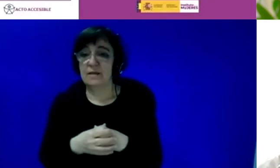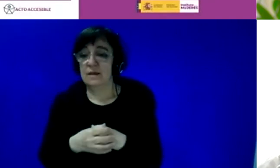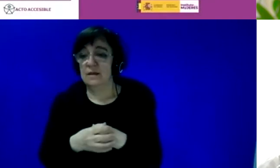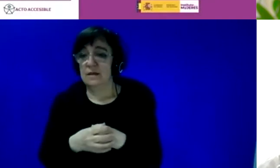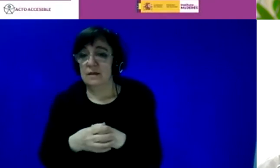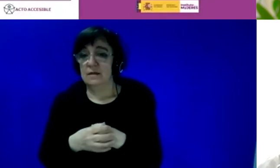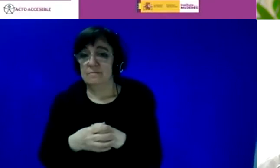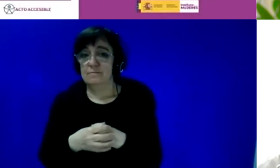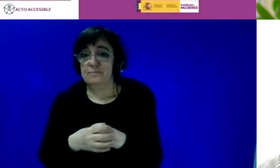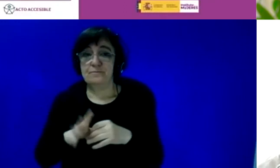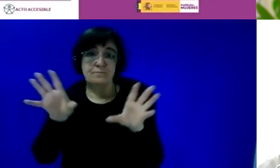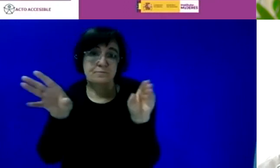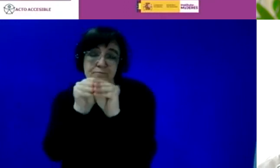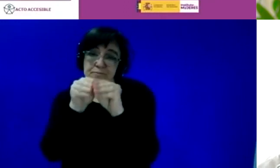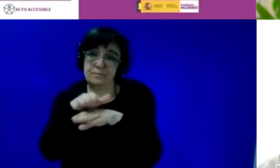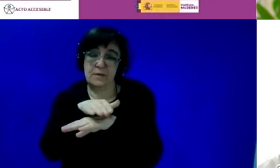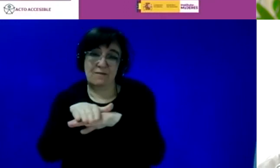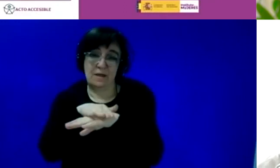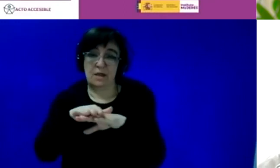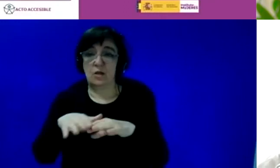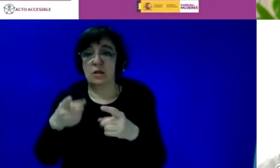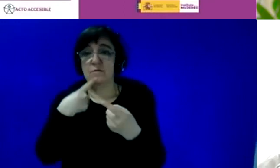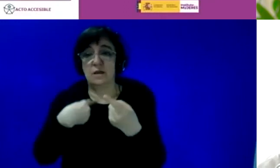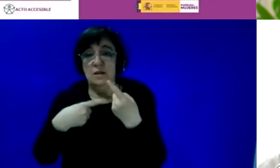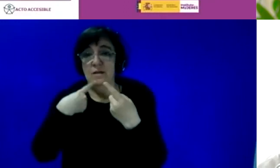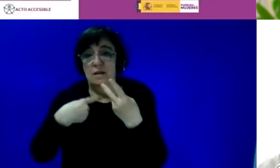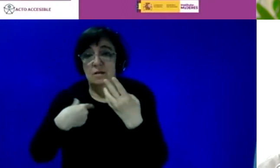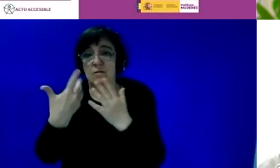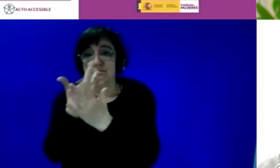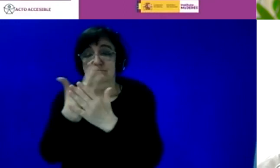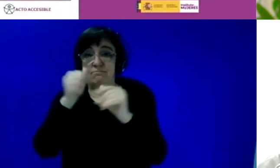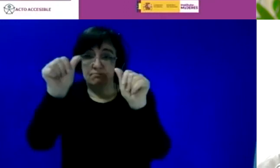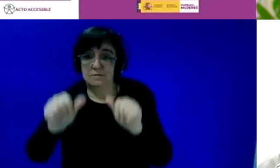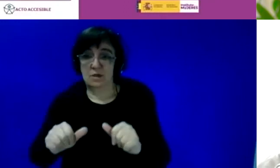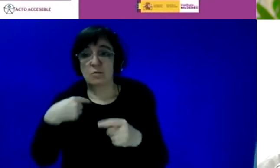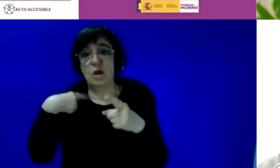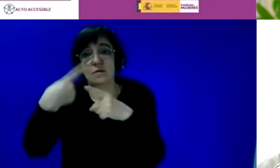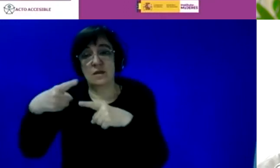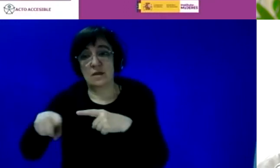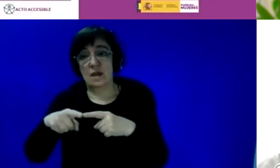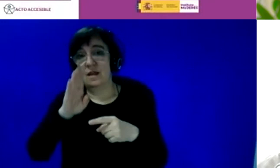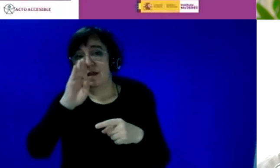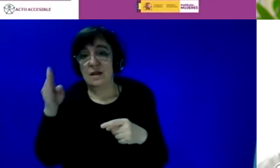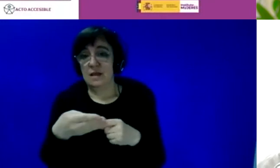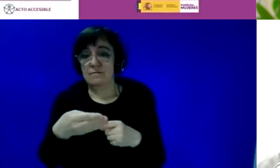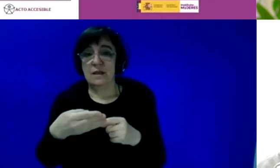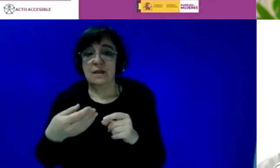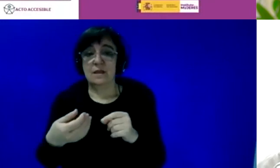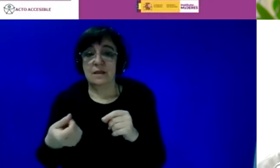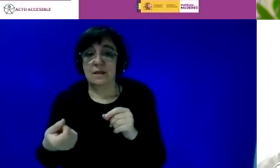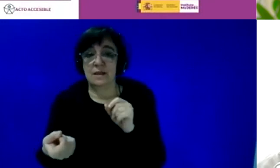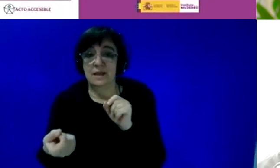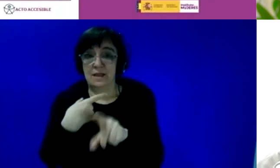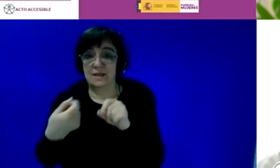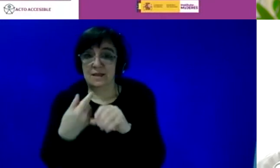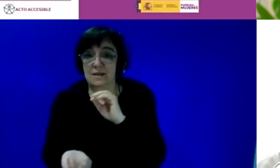have access to these medicines that they need. So Anna, basically this is what has been going on in the chat, well, through